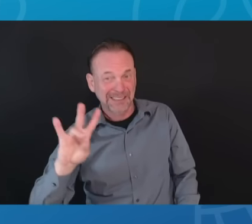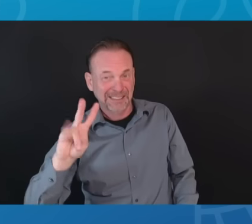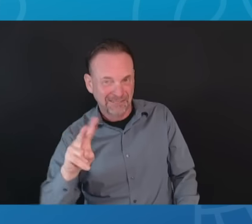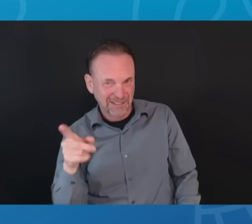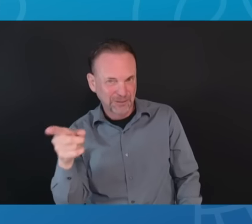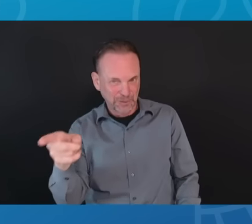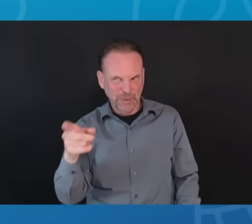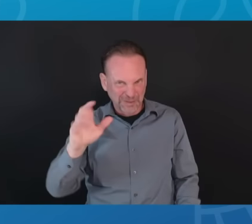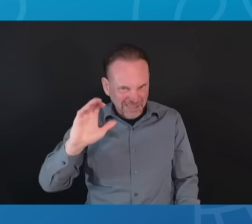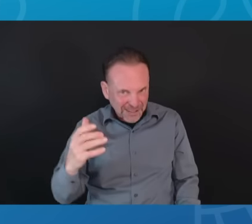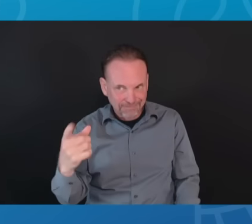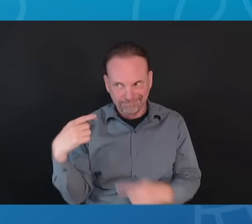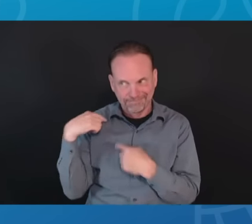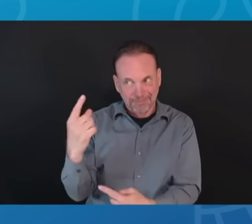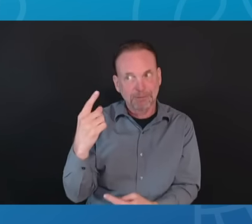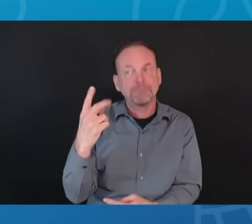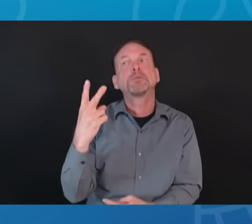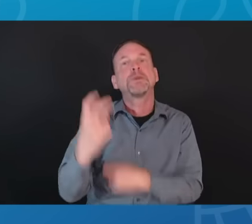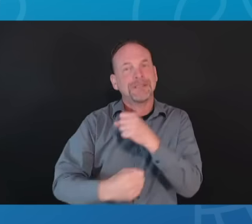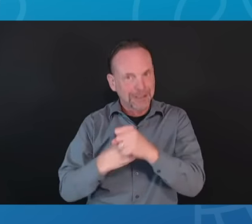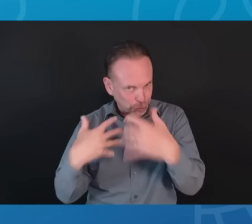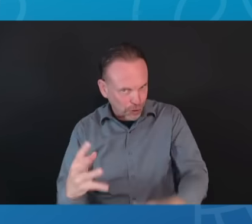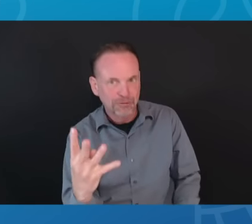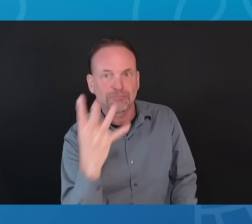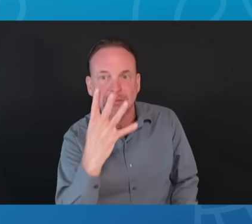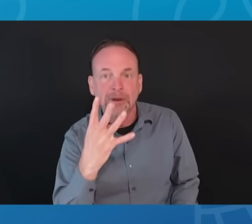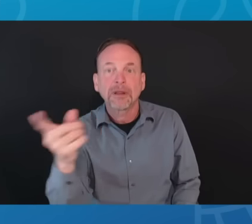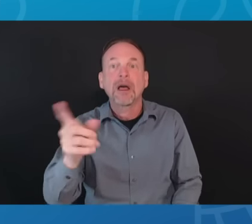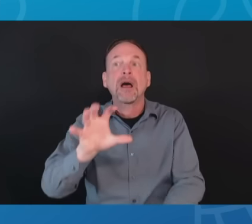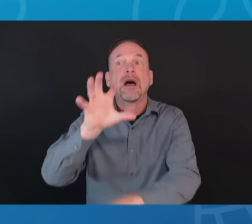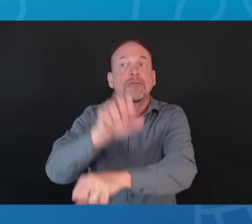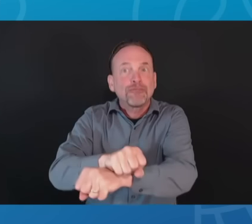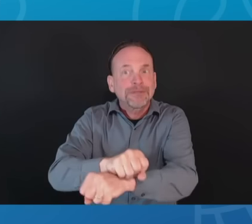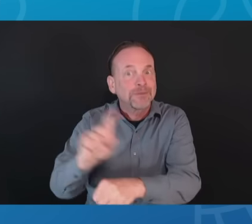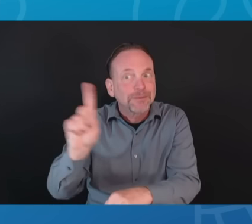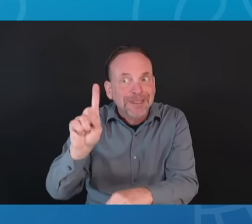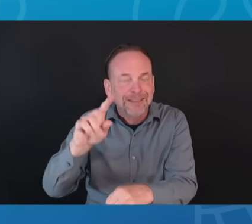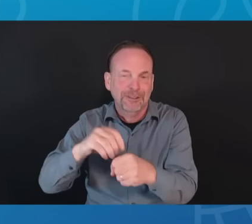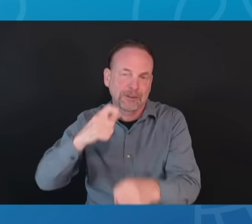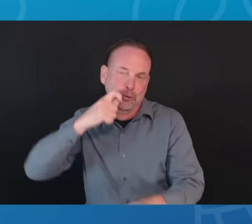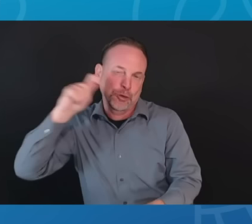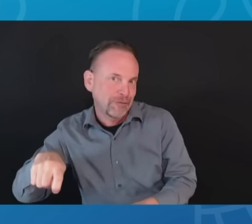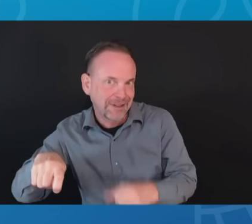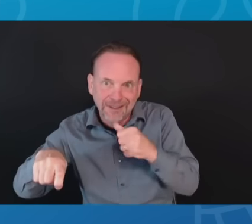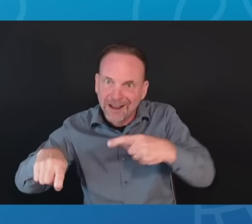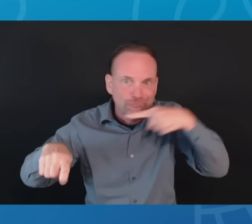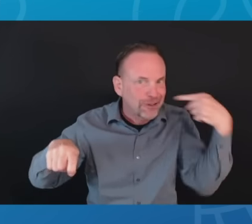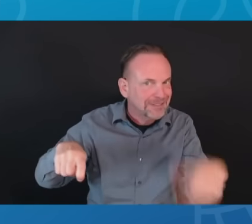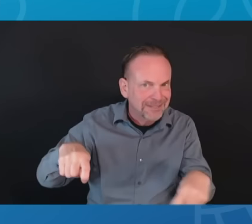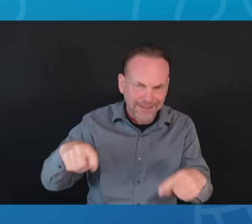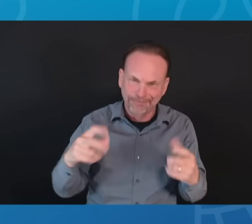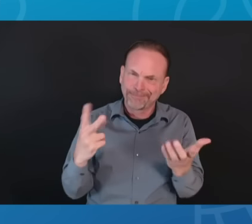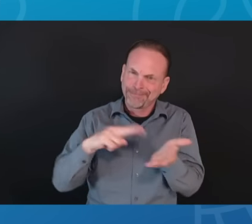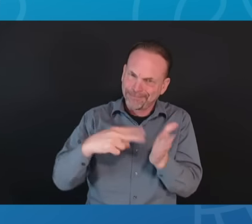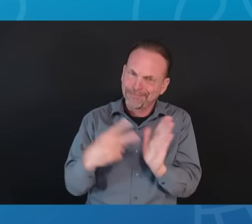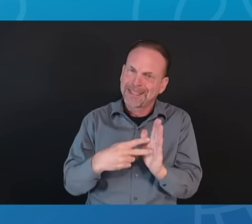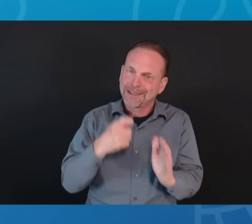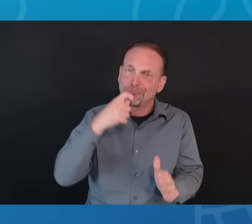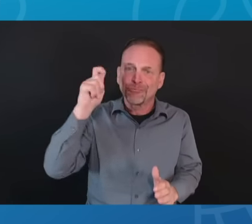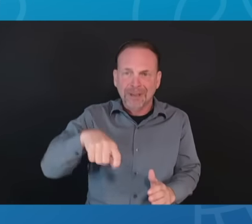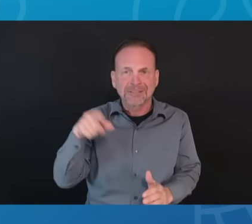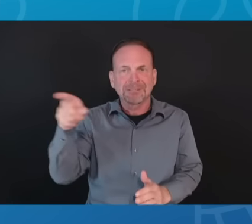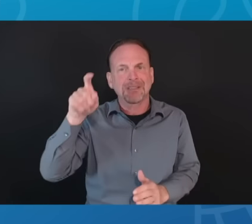Ukraine, not in Russia. Russia should grant consular access to him for the United States, as they should any time they